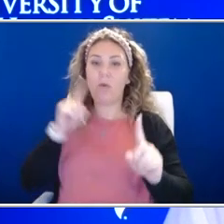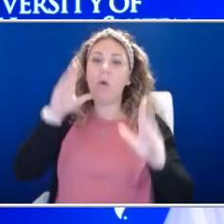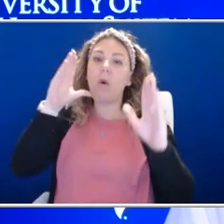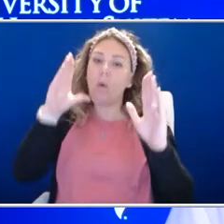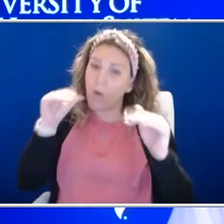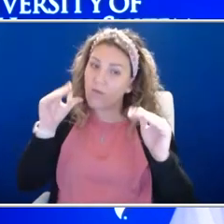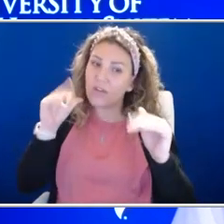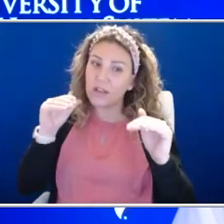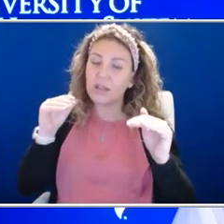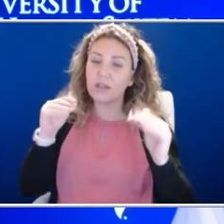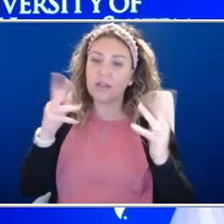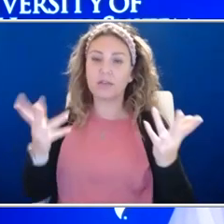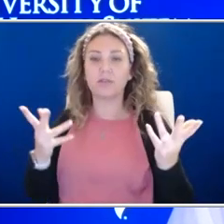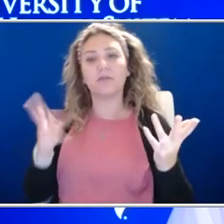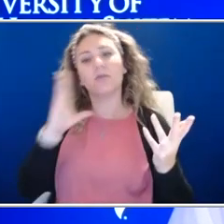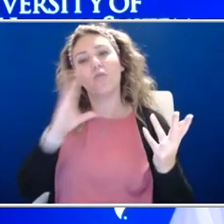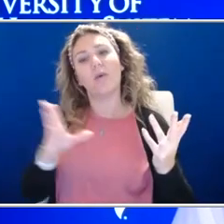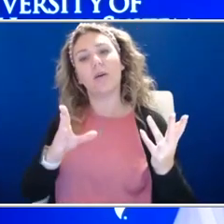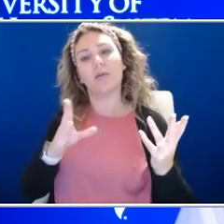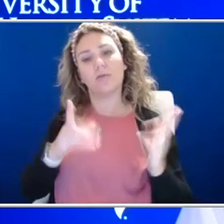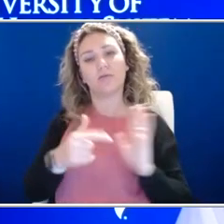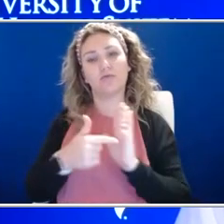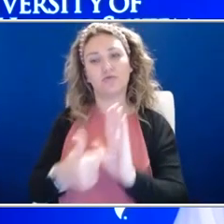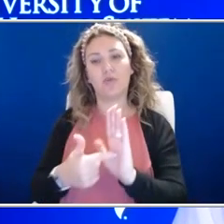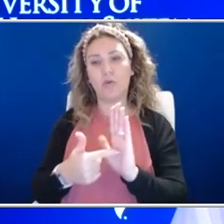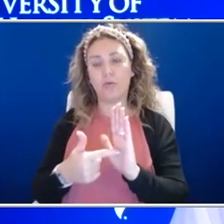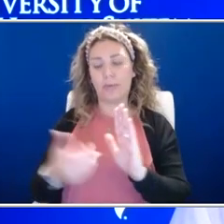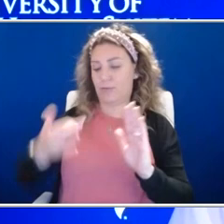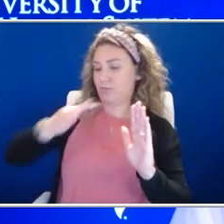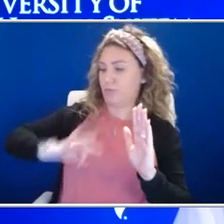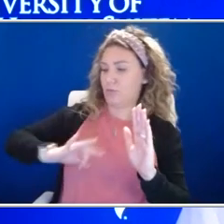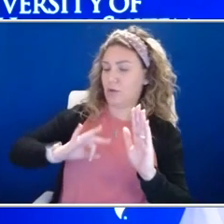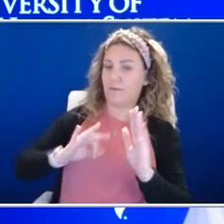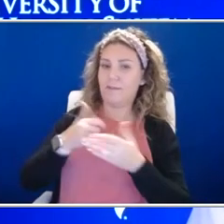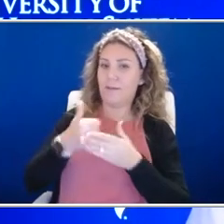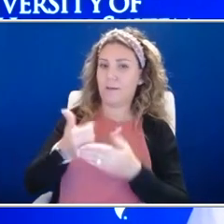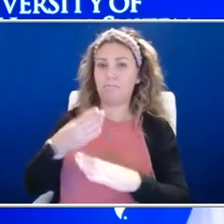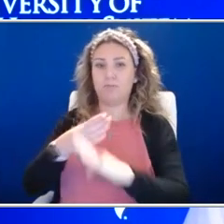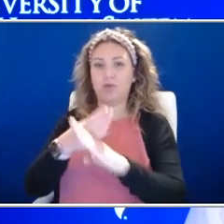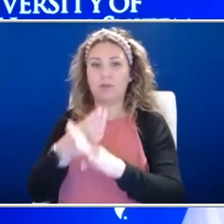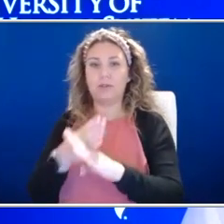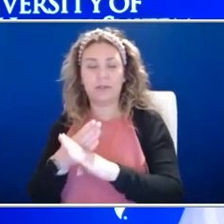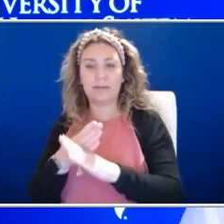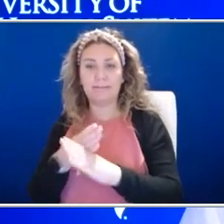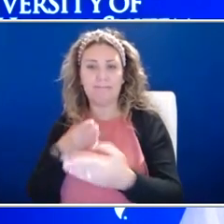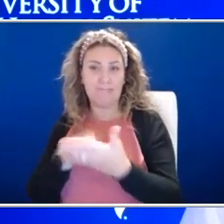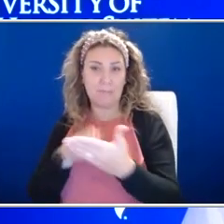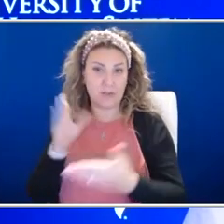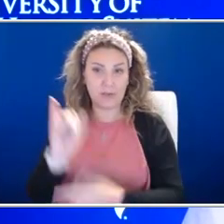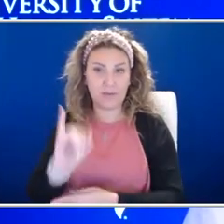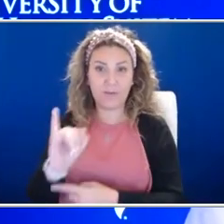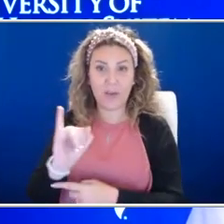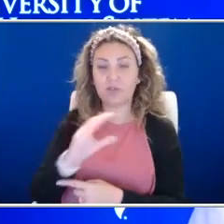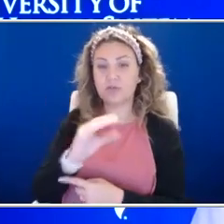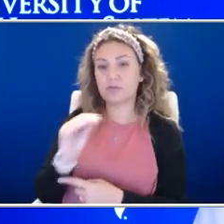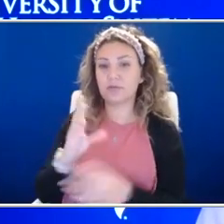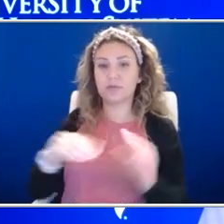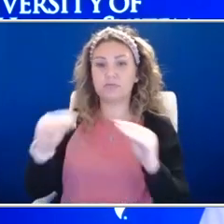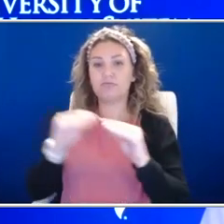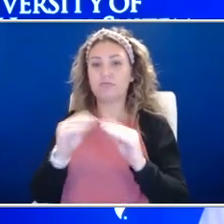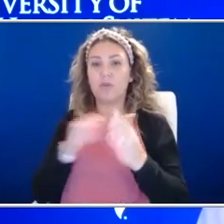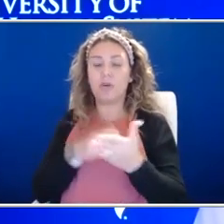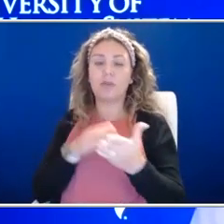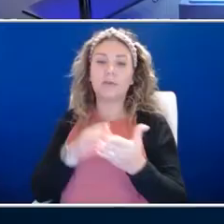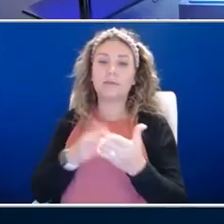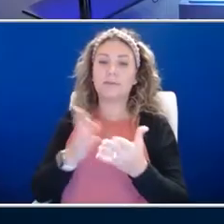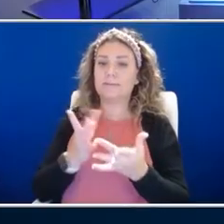they will show that there's benefit to help protecting against infection and even more against severe disease and